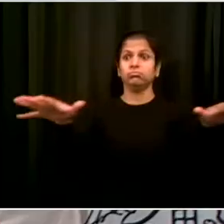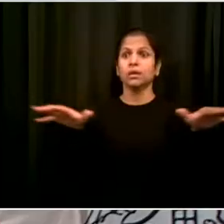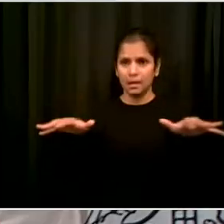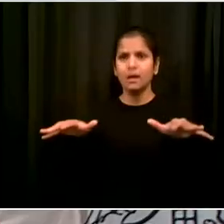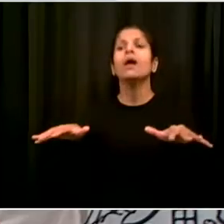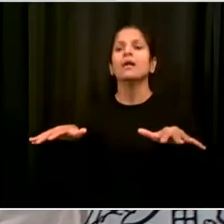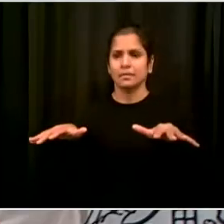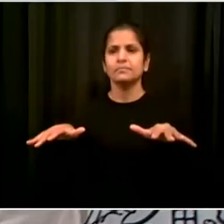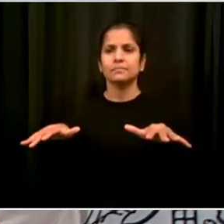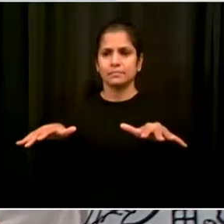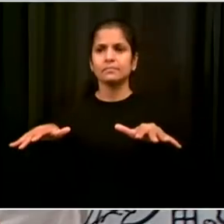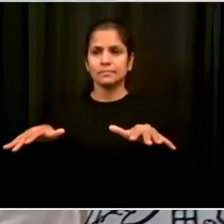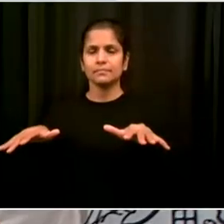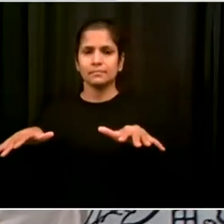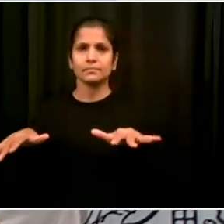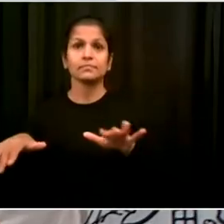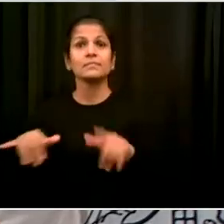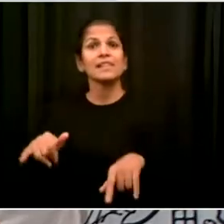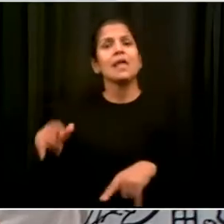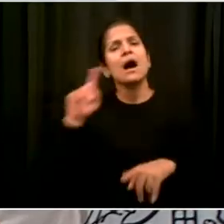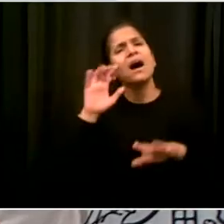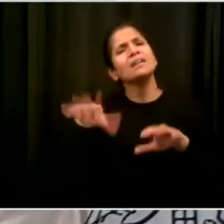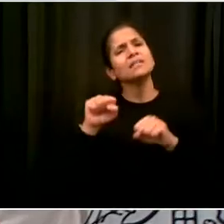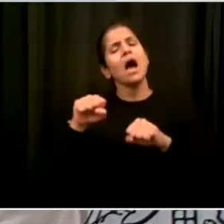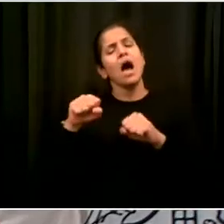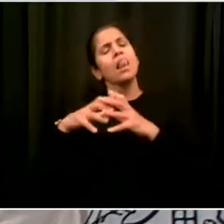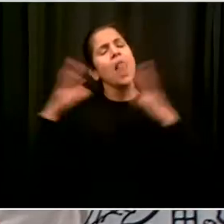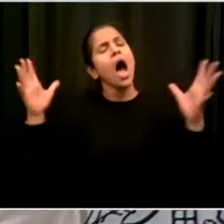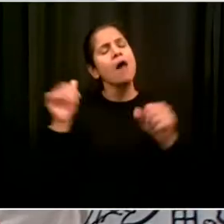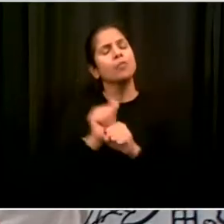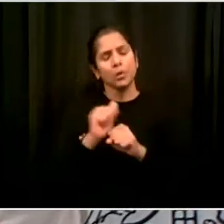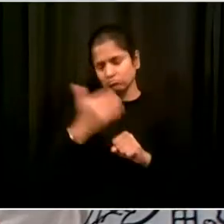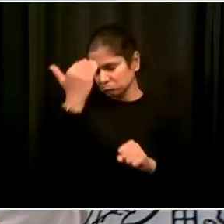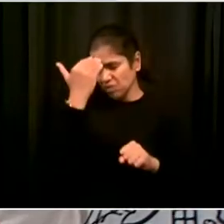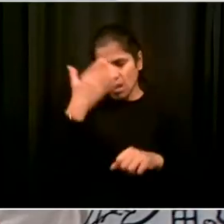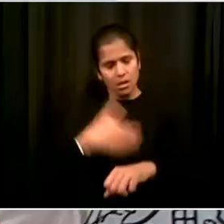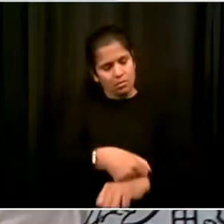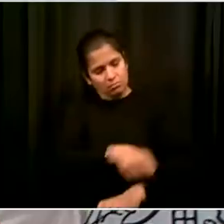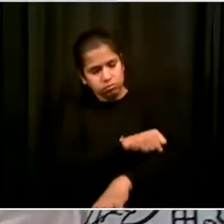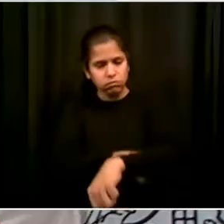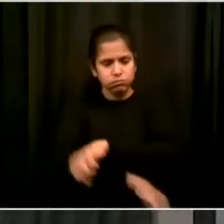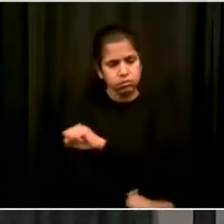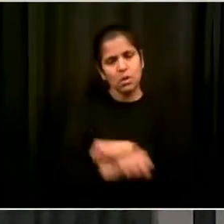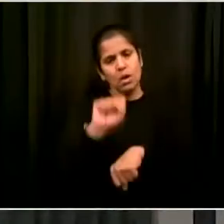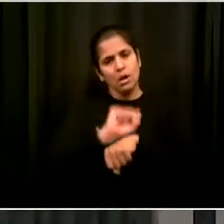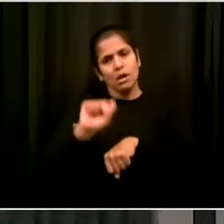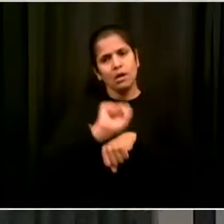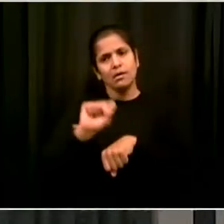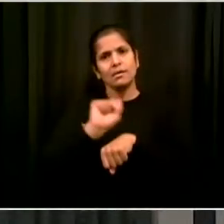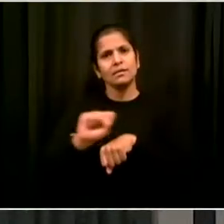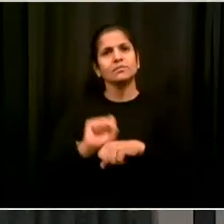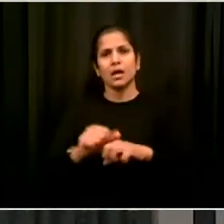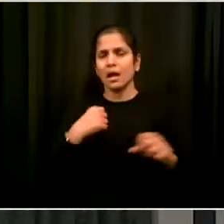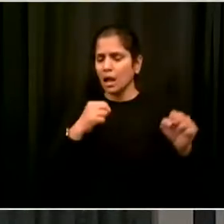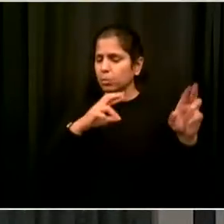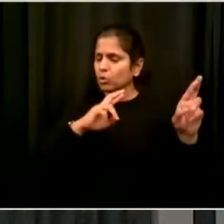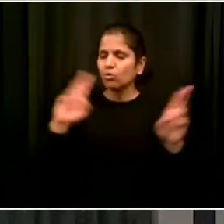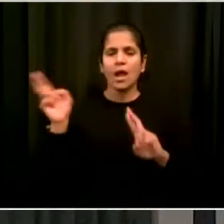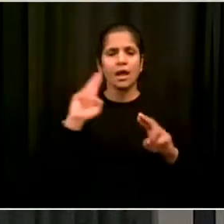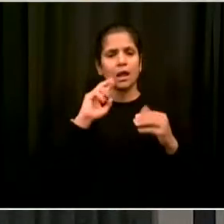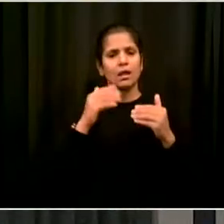work to overcome that mistrust, and we intend to do that persistent work. Dr. Easterling. Thank you, Mr.